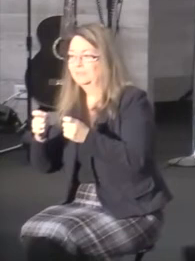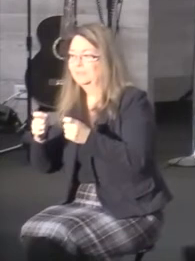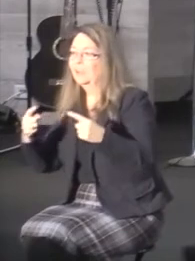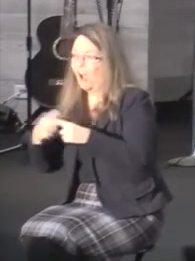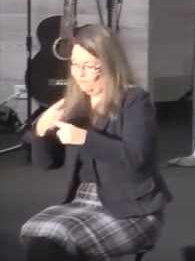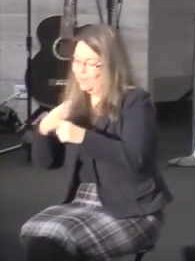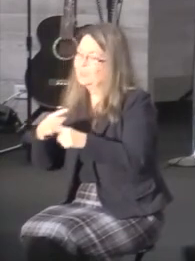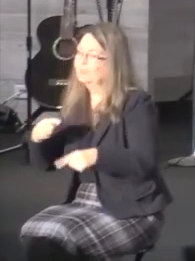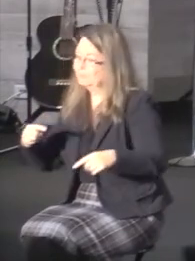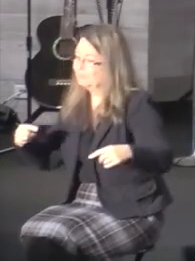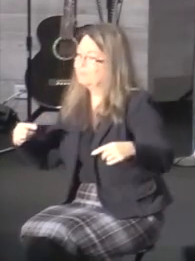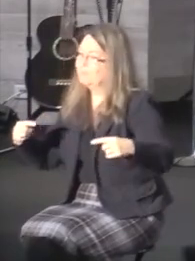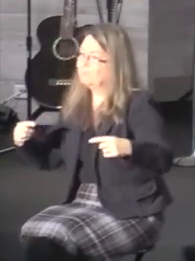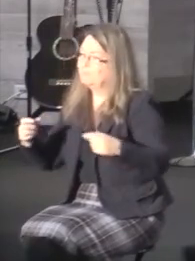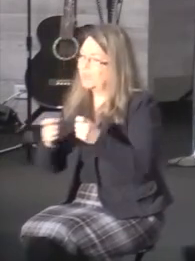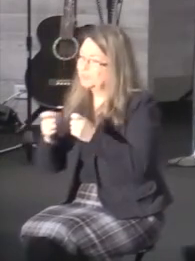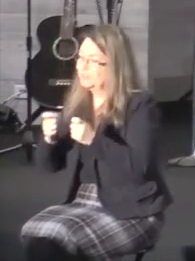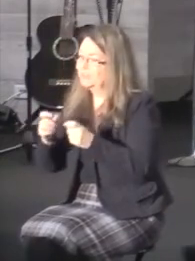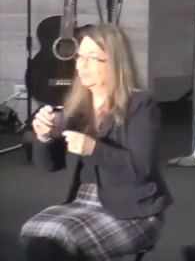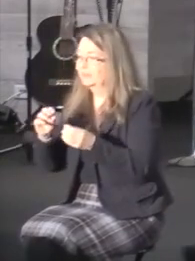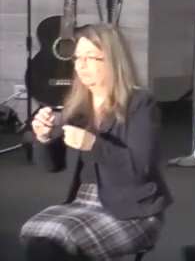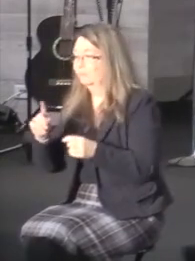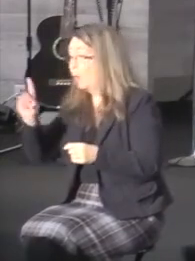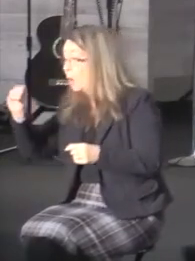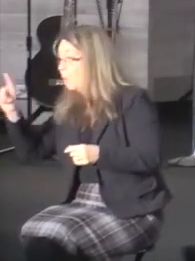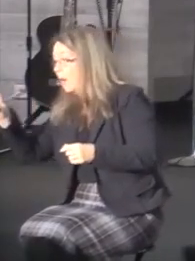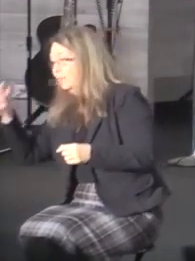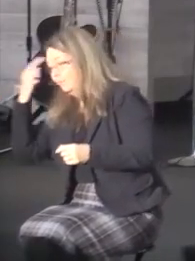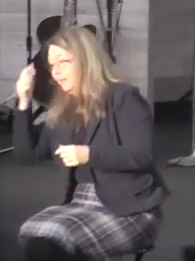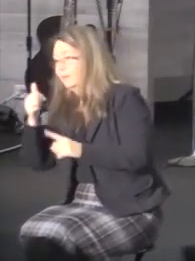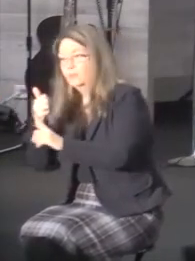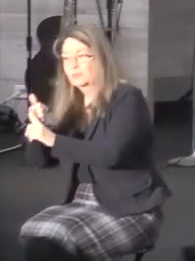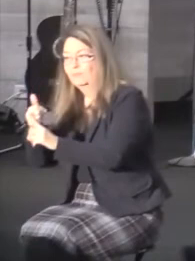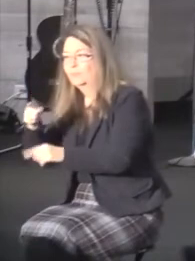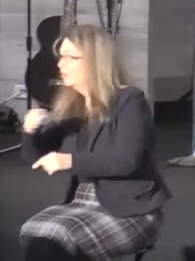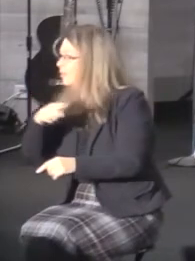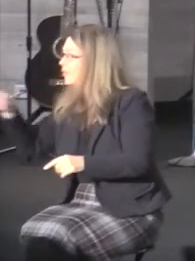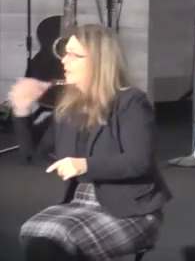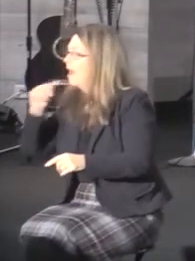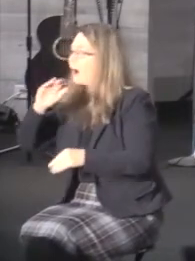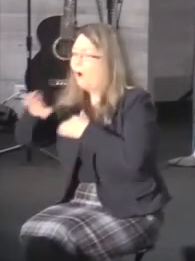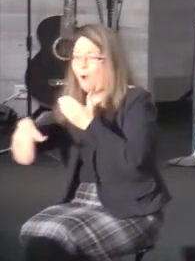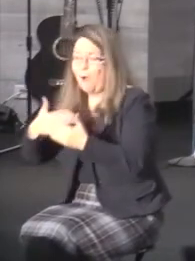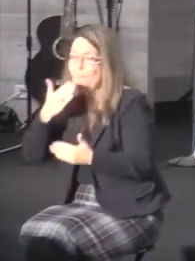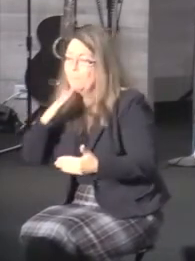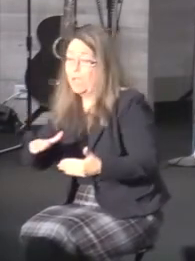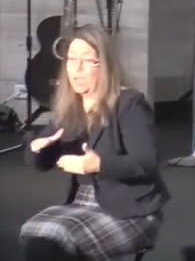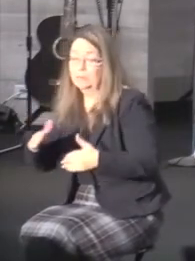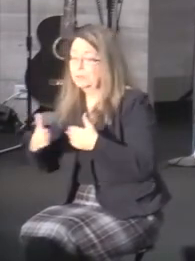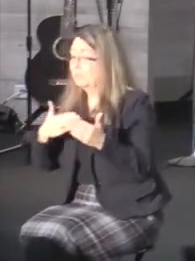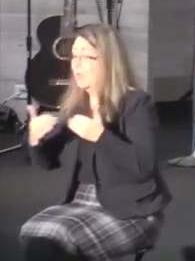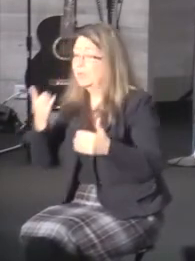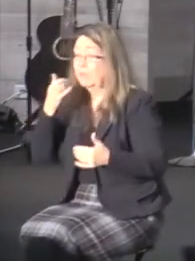problems that are going on at this church. Now think about that for yourself. You are not all bad, despite being maybe overweight with a